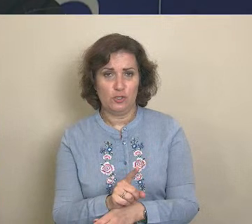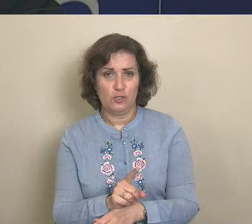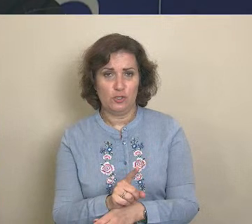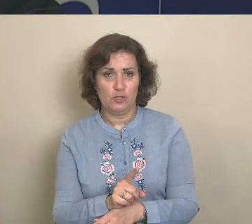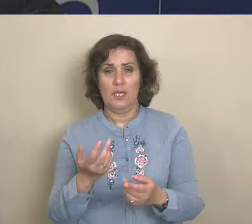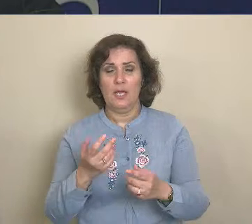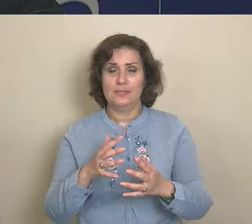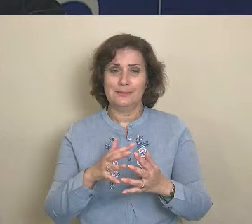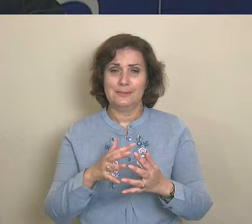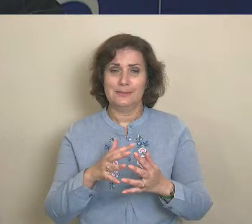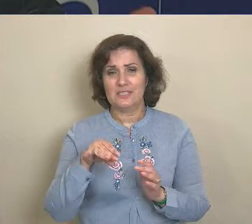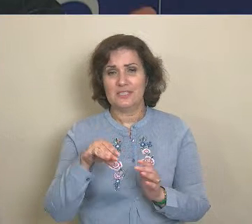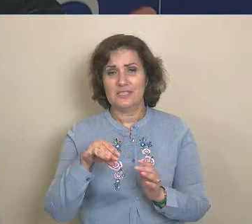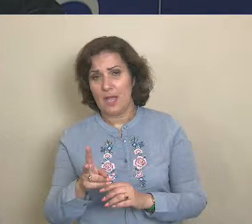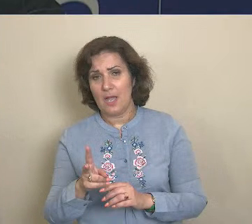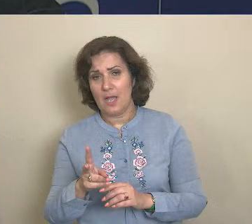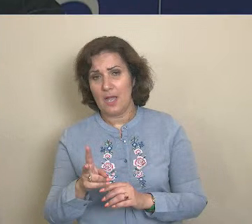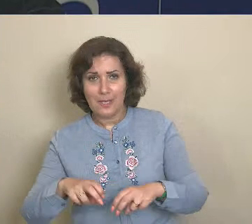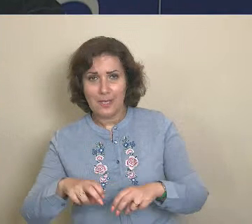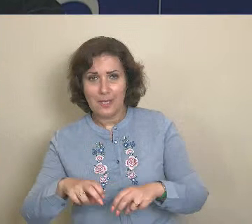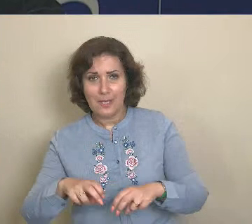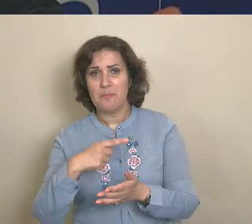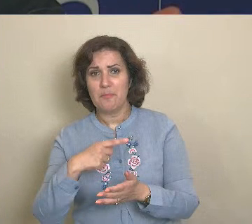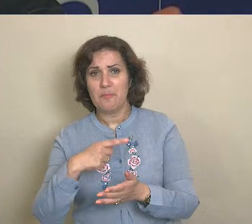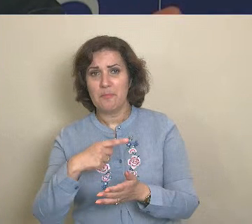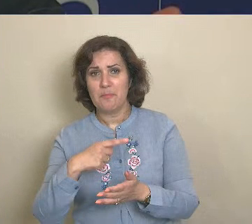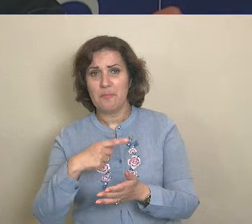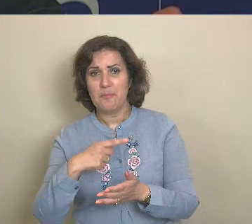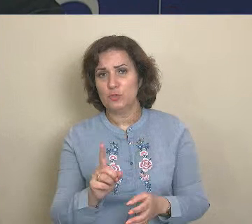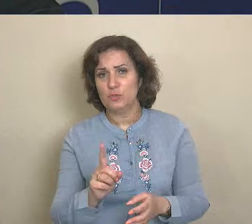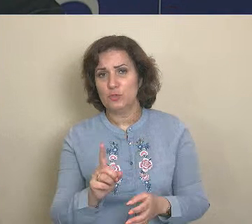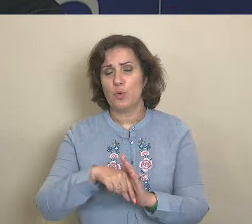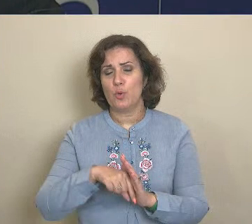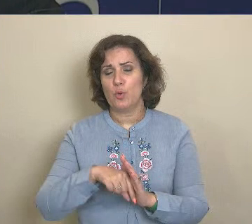legal uncertainty whether the village TSC